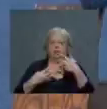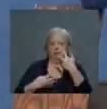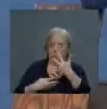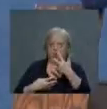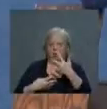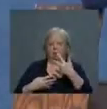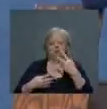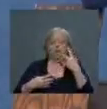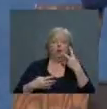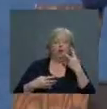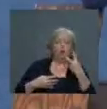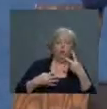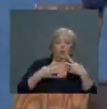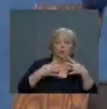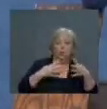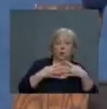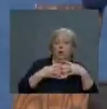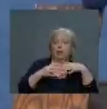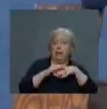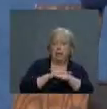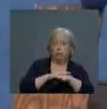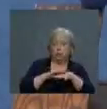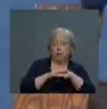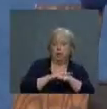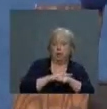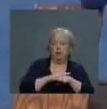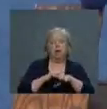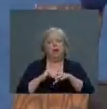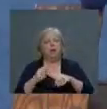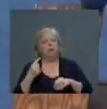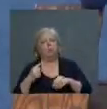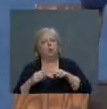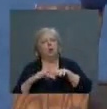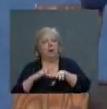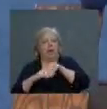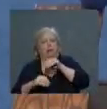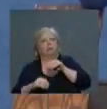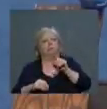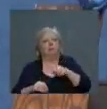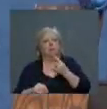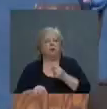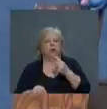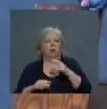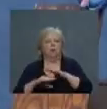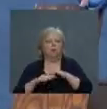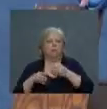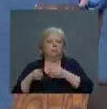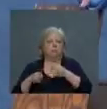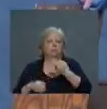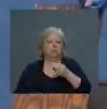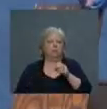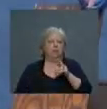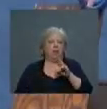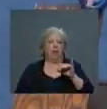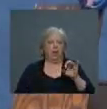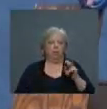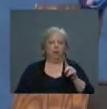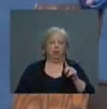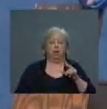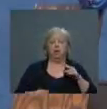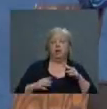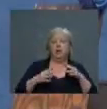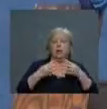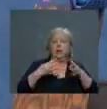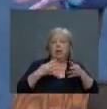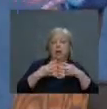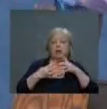two entry and one exit only on Herrick. And the gates are coated entries. And